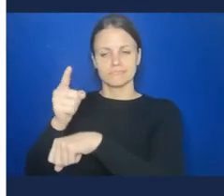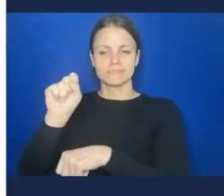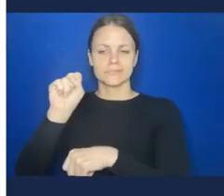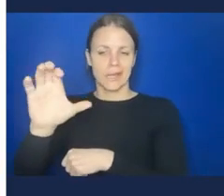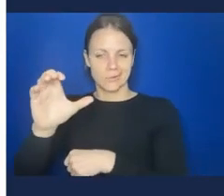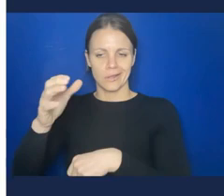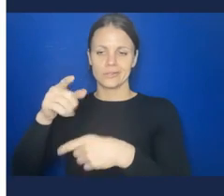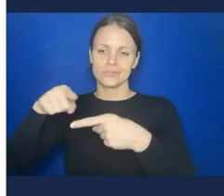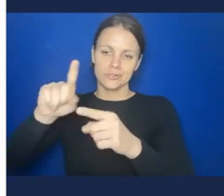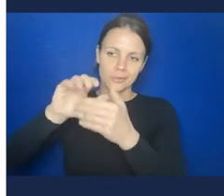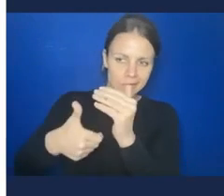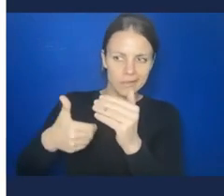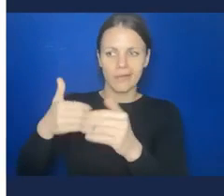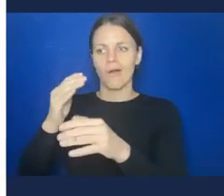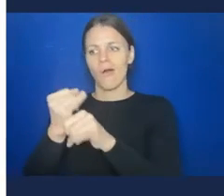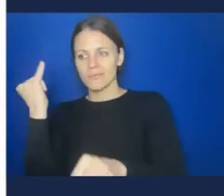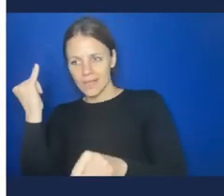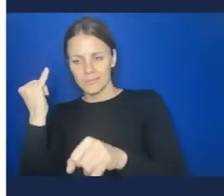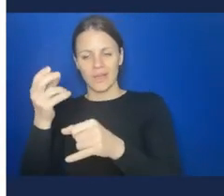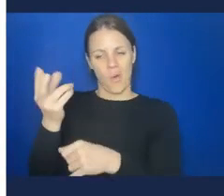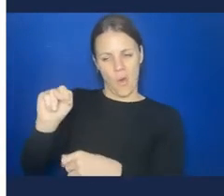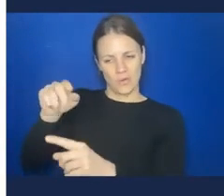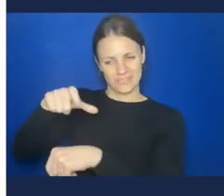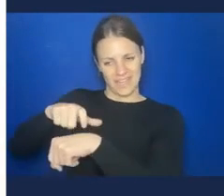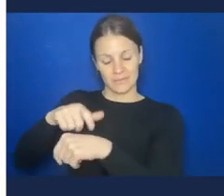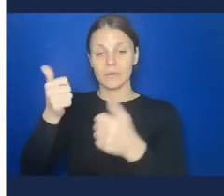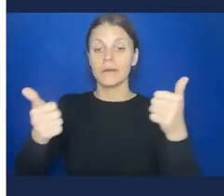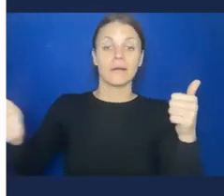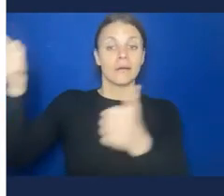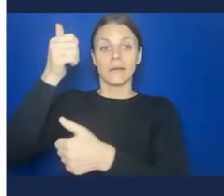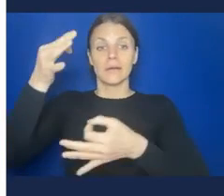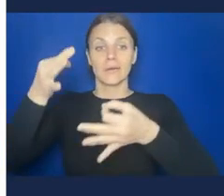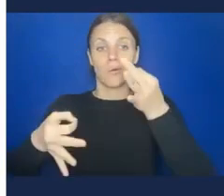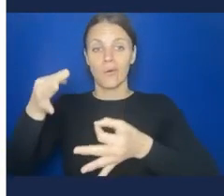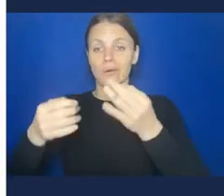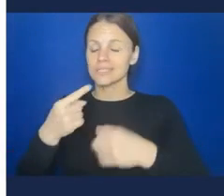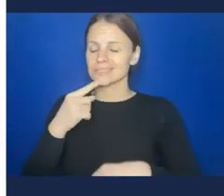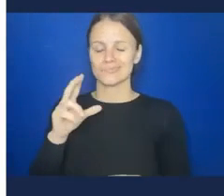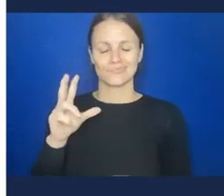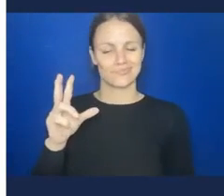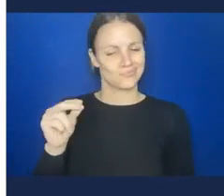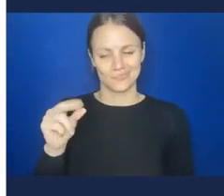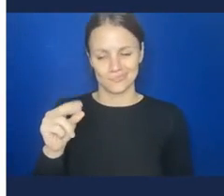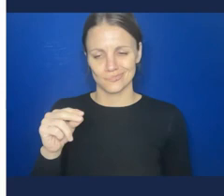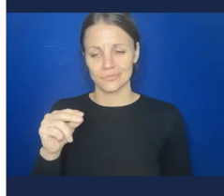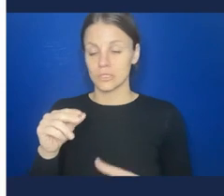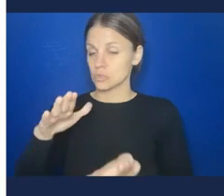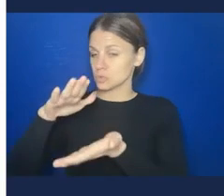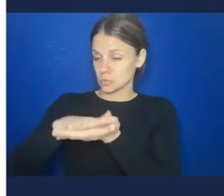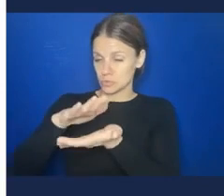off campus, on their own time. And what the Supreme Court held was, no, the schools